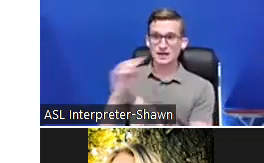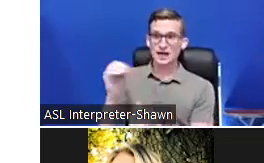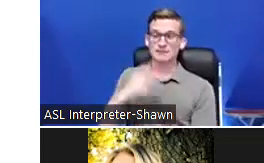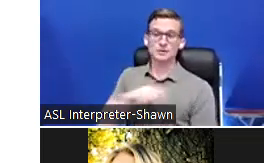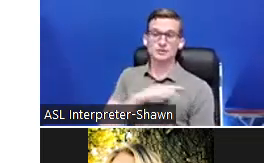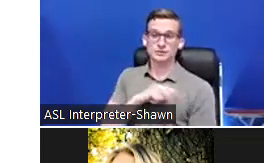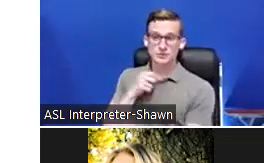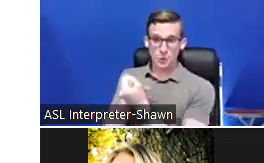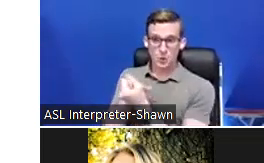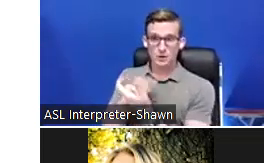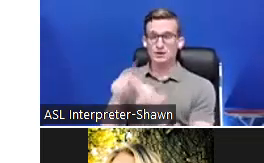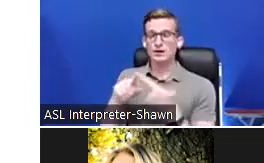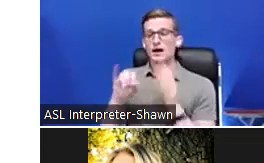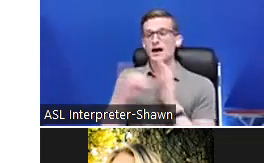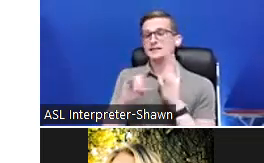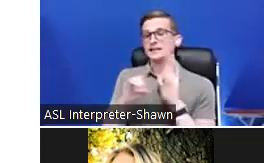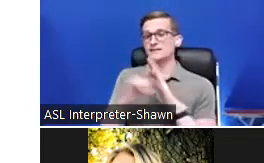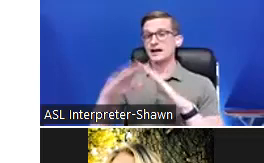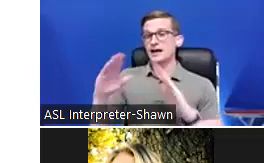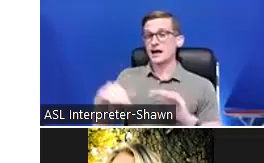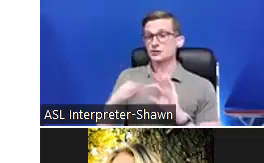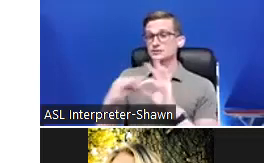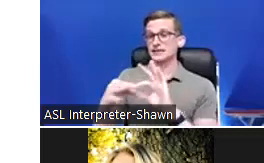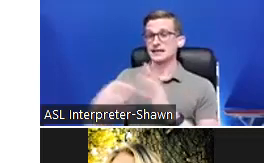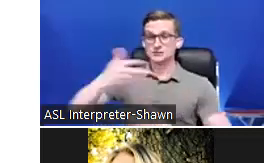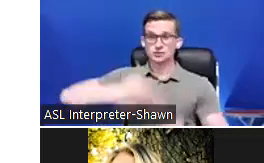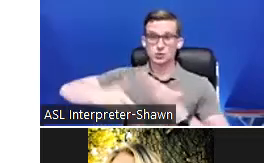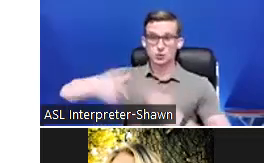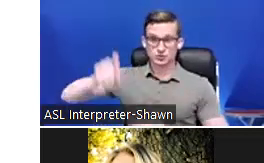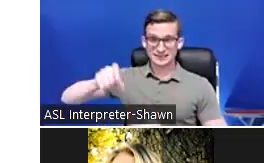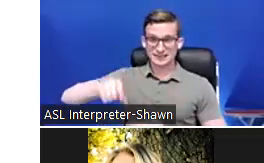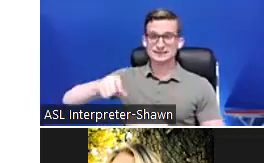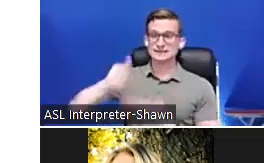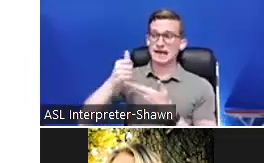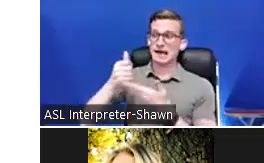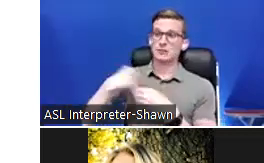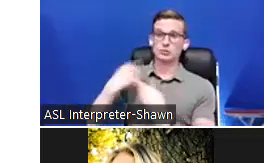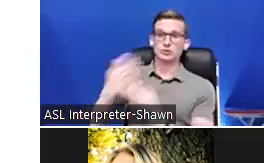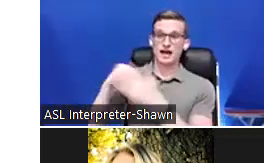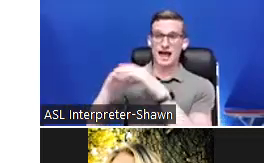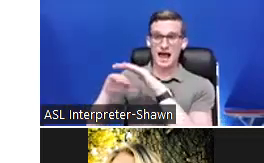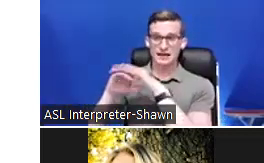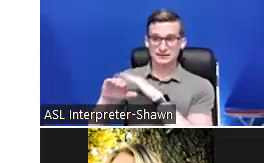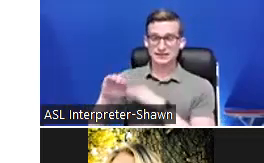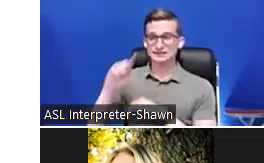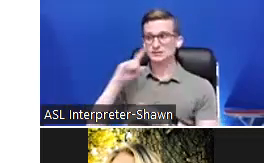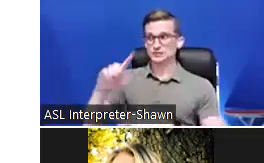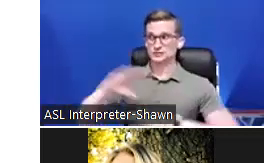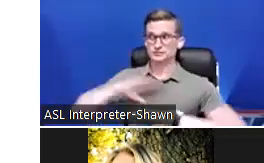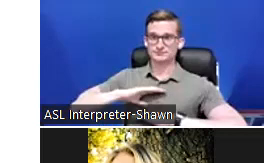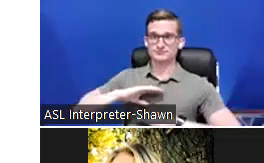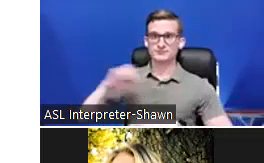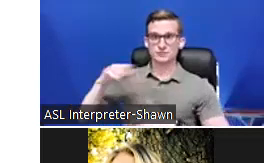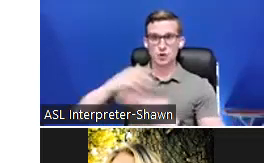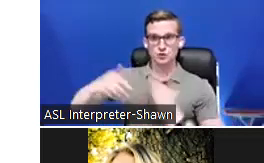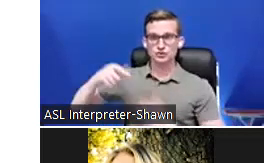identifying health-related social needs and facilitating access to resources needed to address those social needs, those health-related social